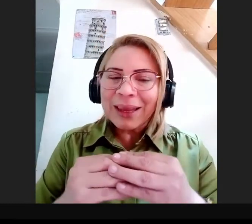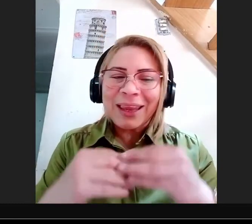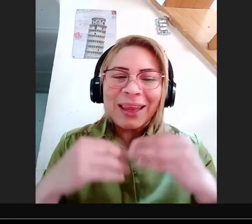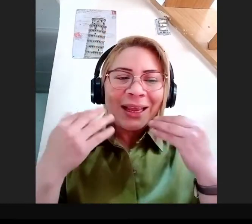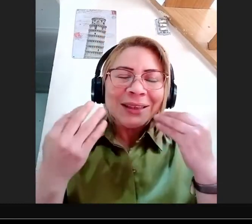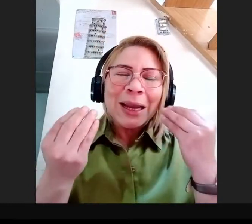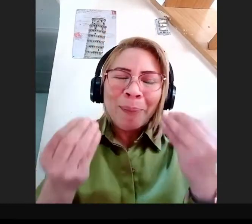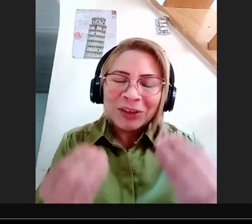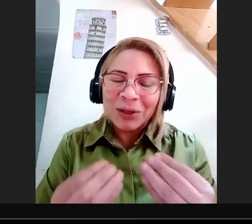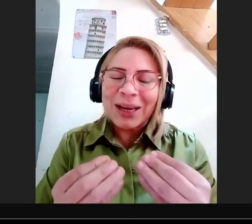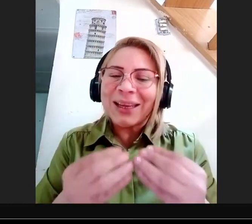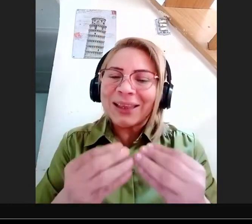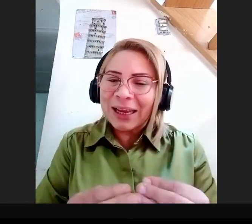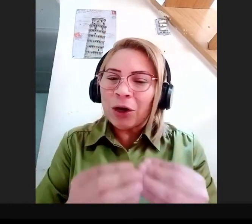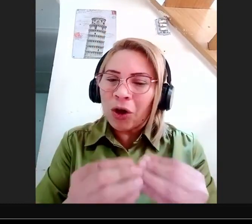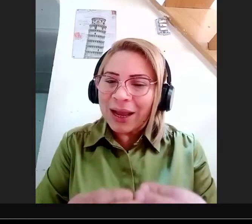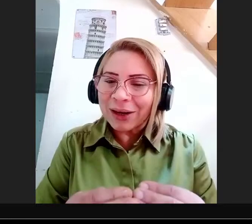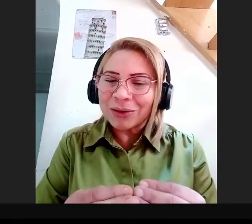And